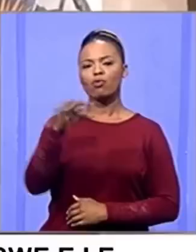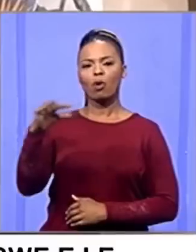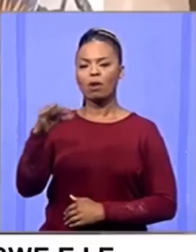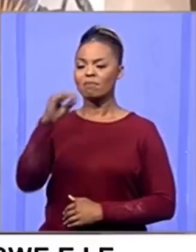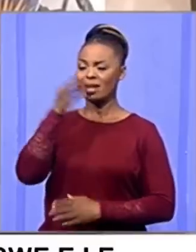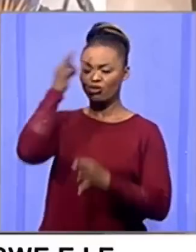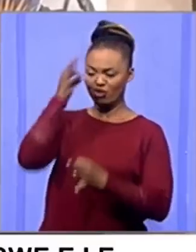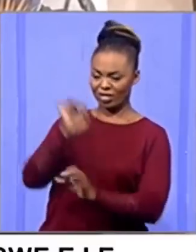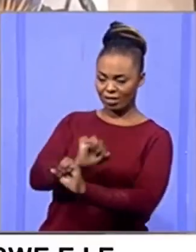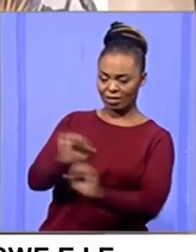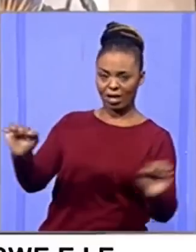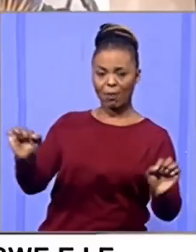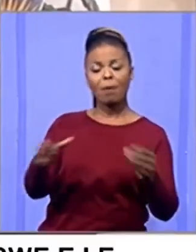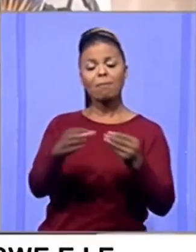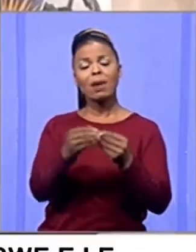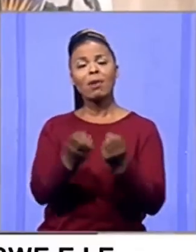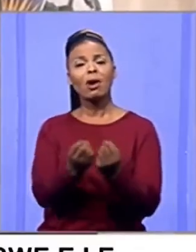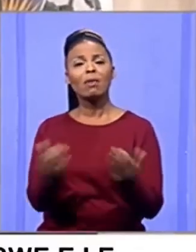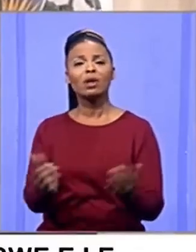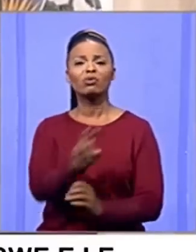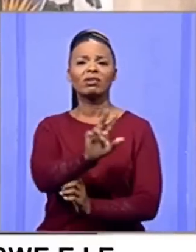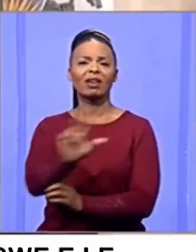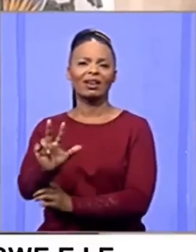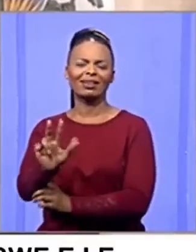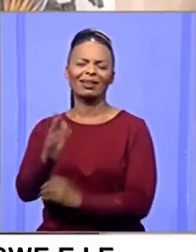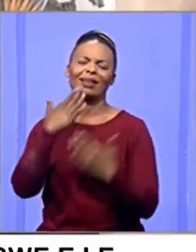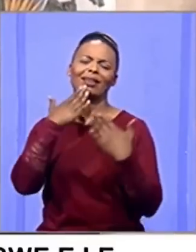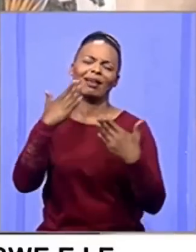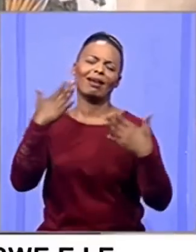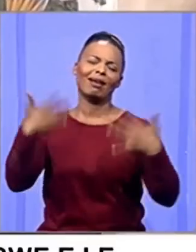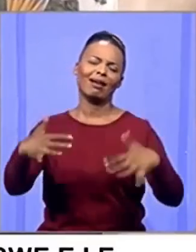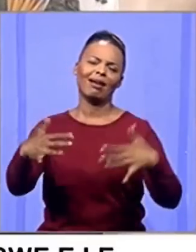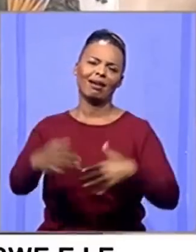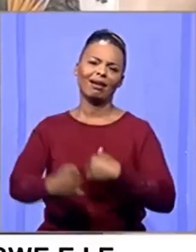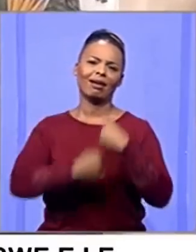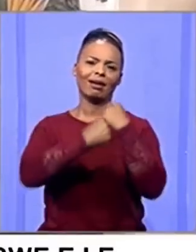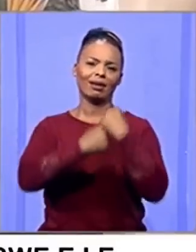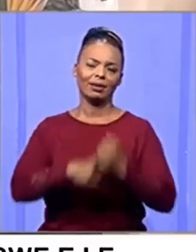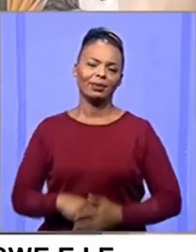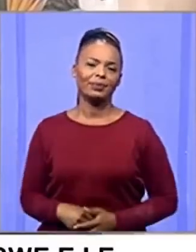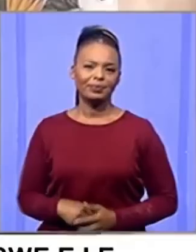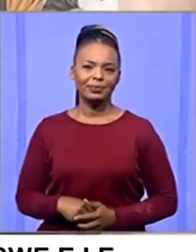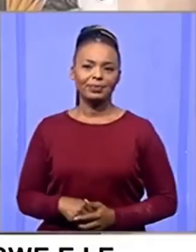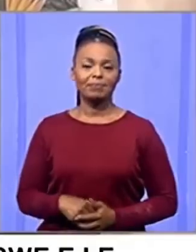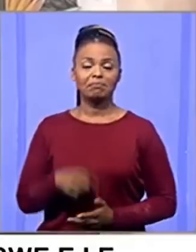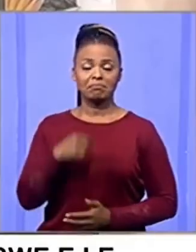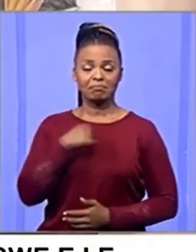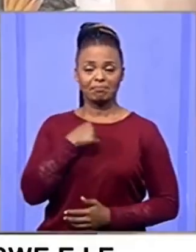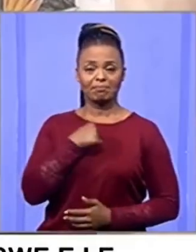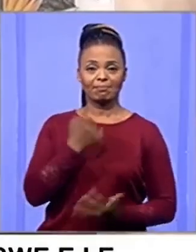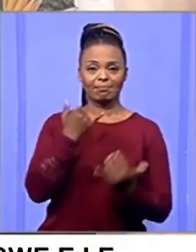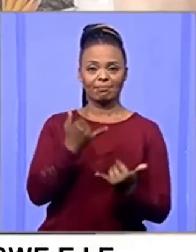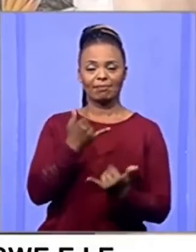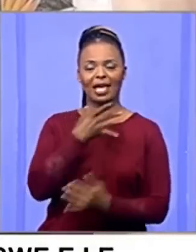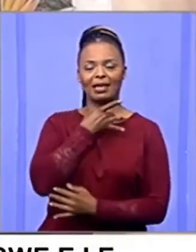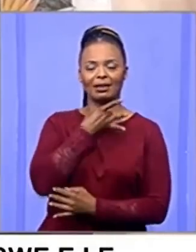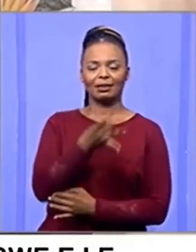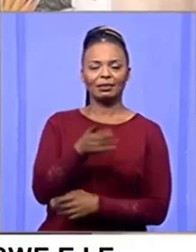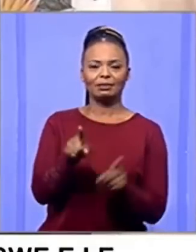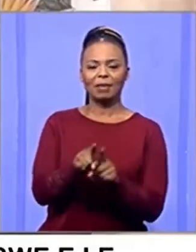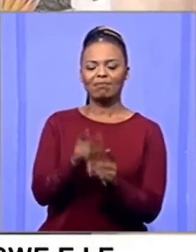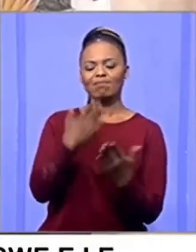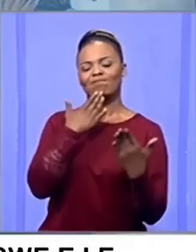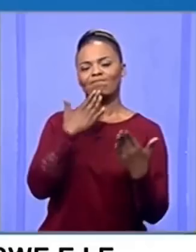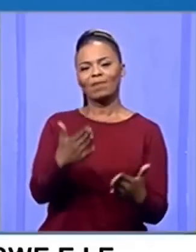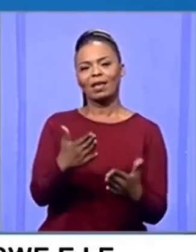the 28 of you. Thanks very much. I will also like to thank